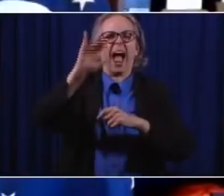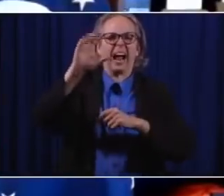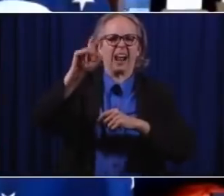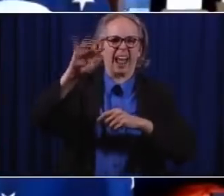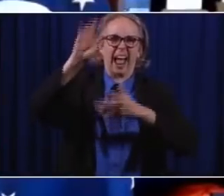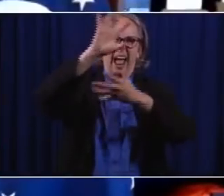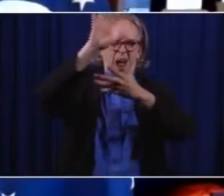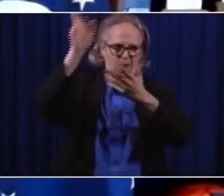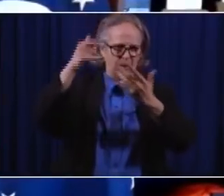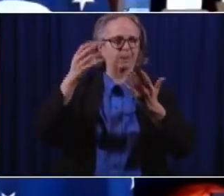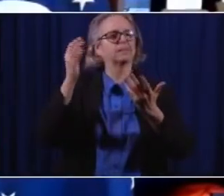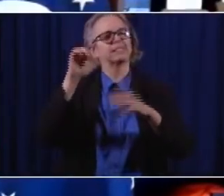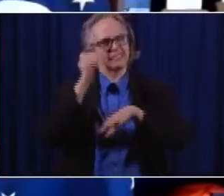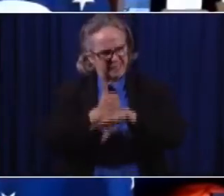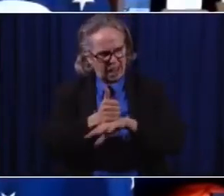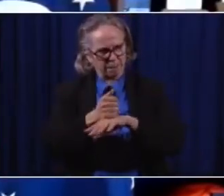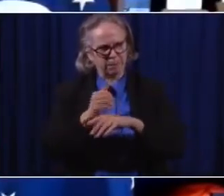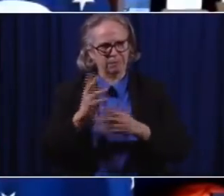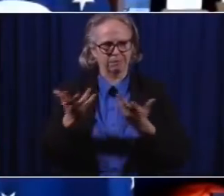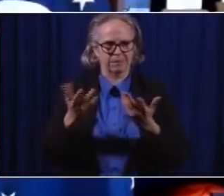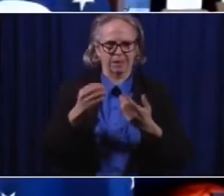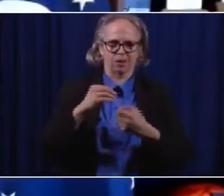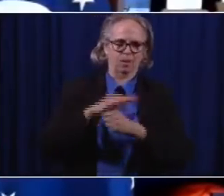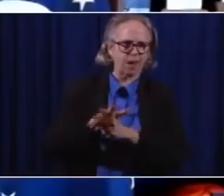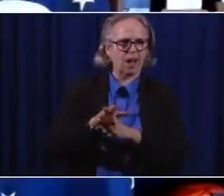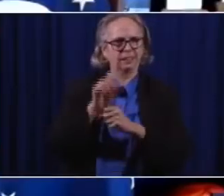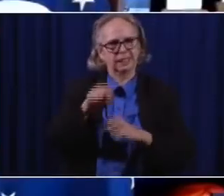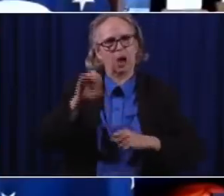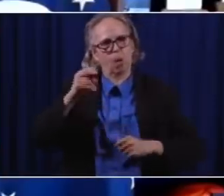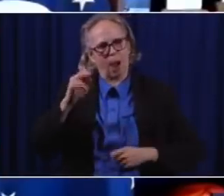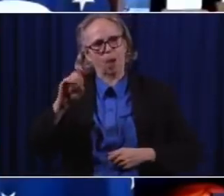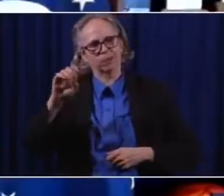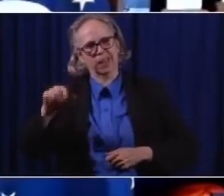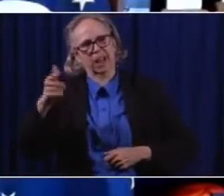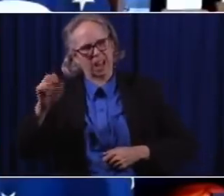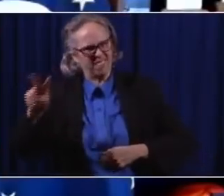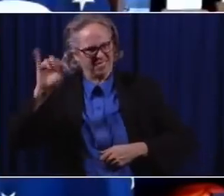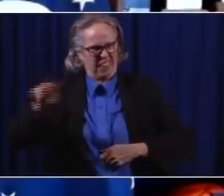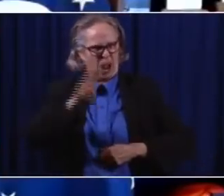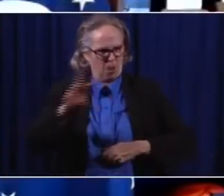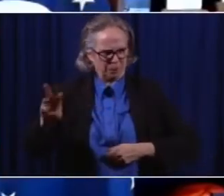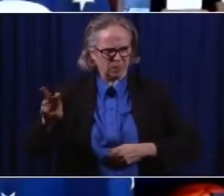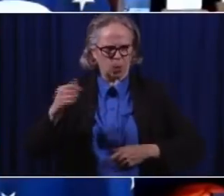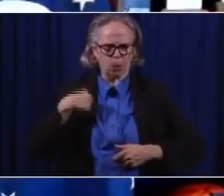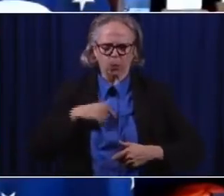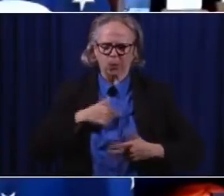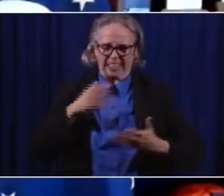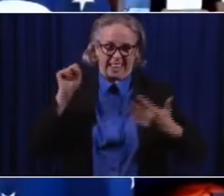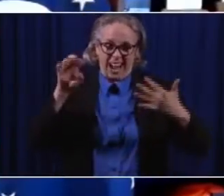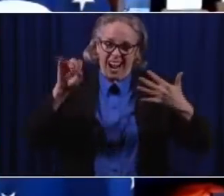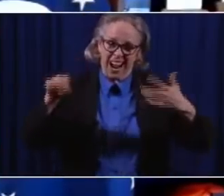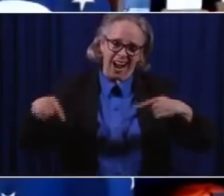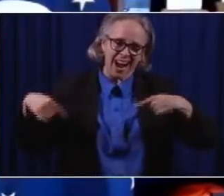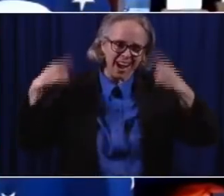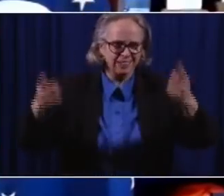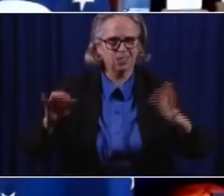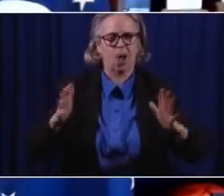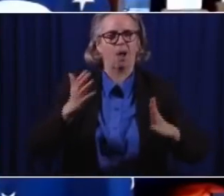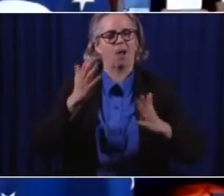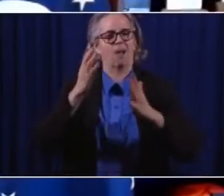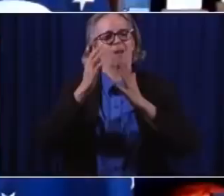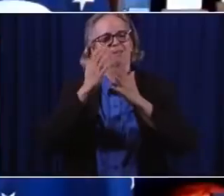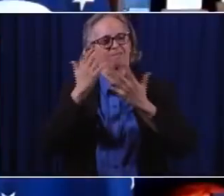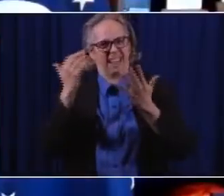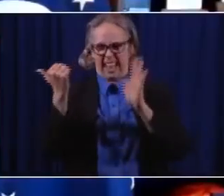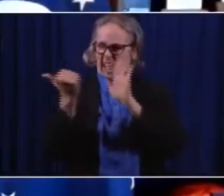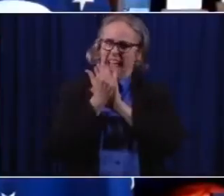coronavirus.ohio.gov dashboard, which we have been getting information out to all of you on. And being one of 5 states to receive an A, there were